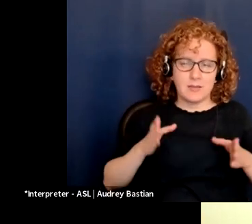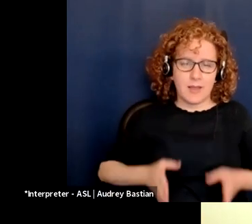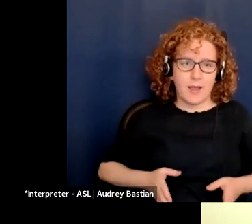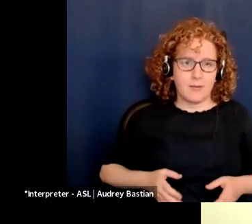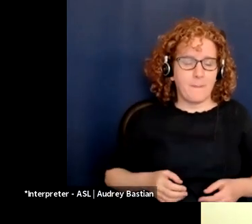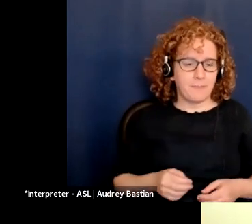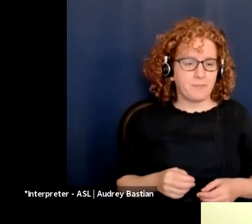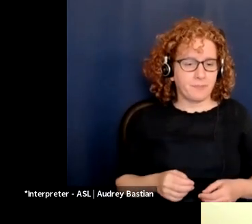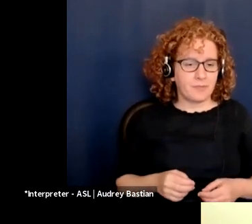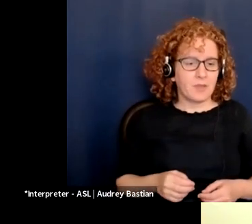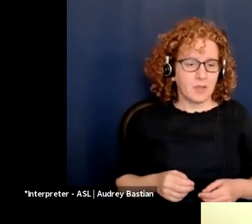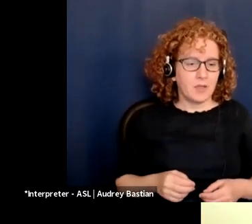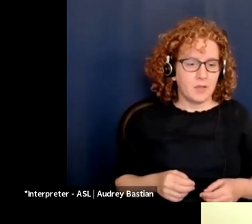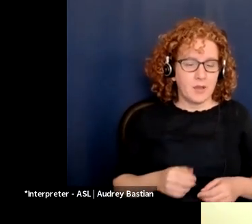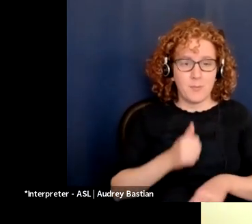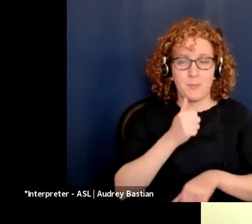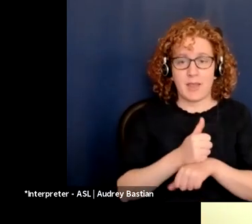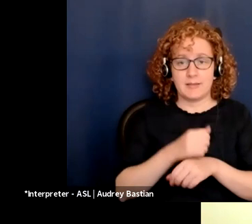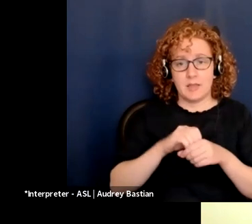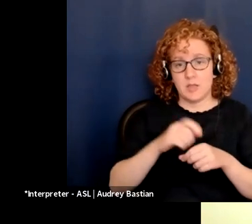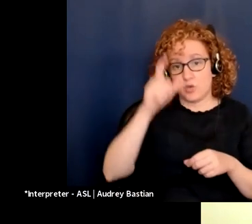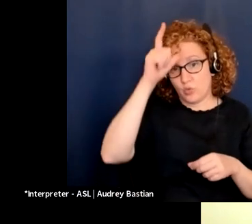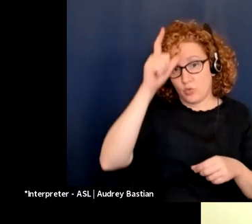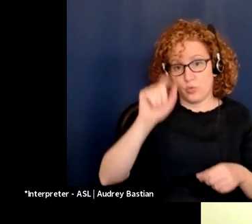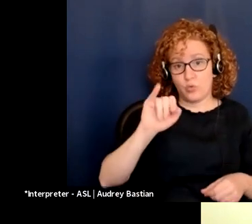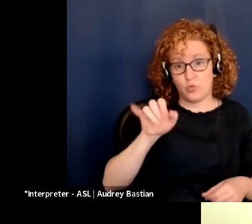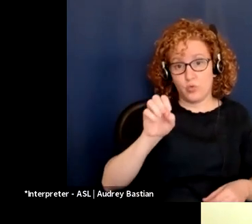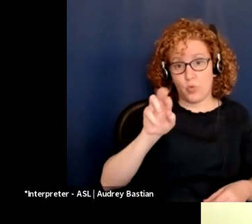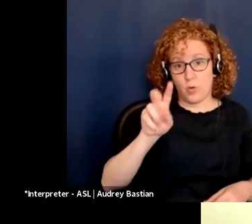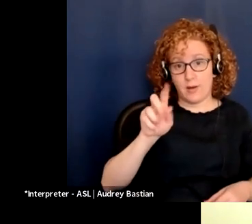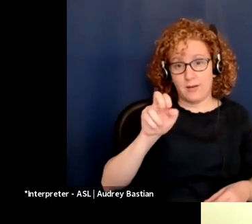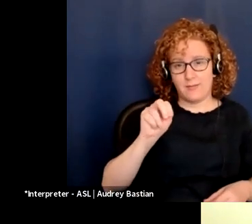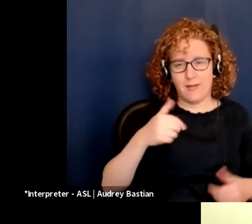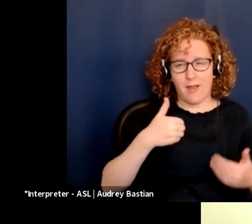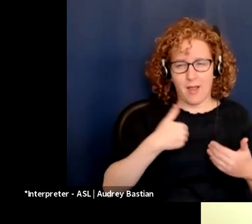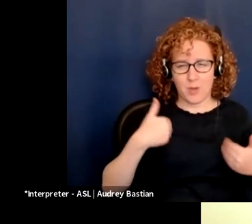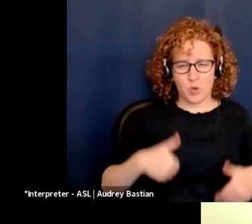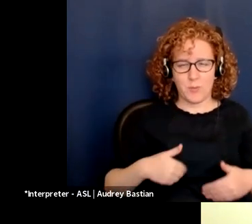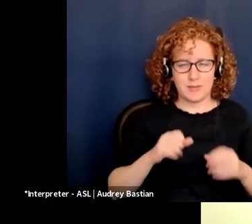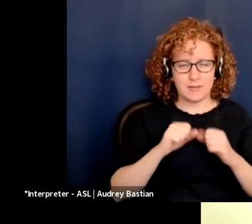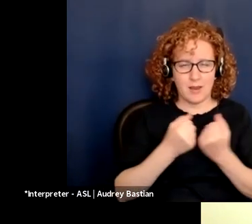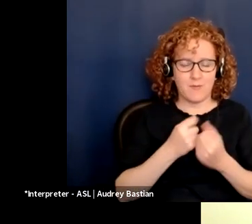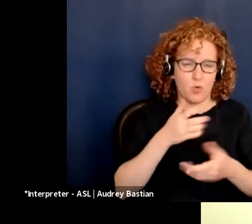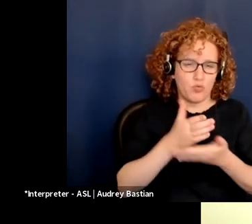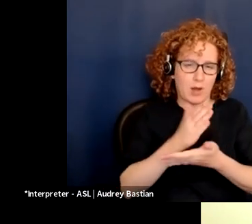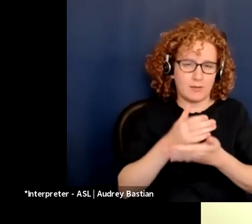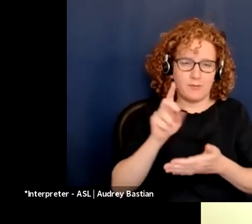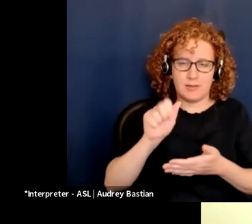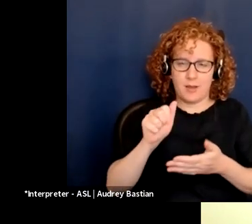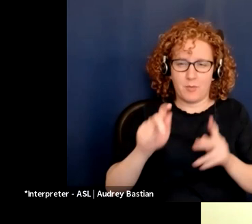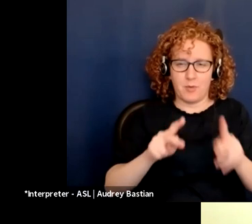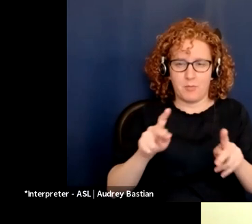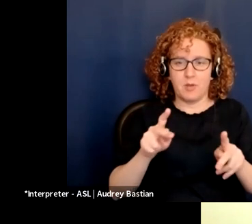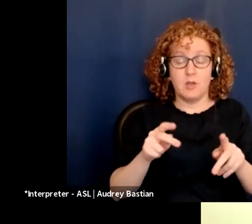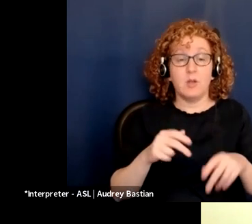ANA INSAN is based in Jordan. It's the I Am a Human Society for the Rights of Disabled People. There